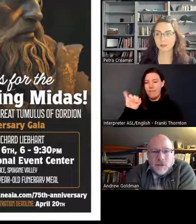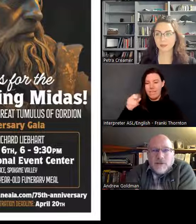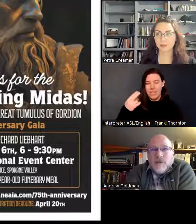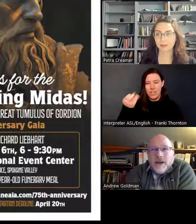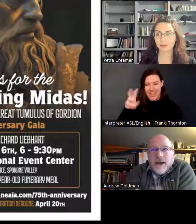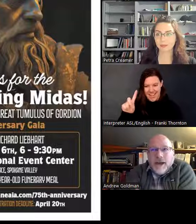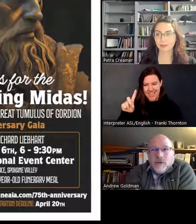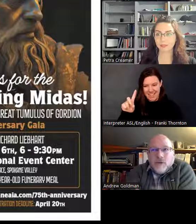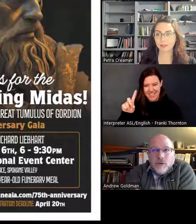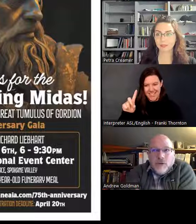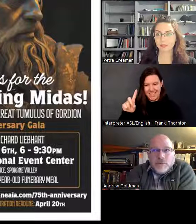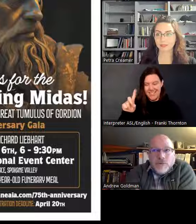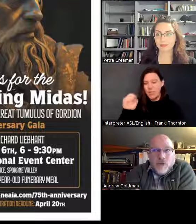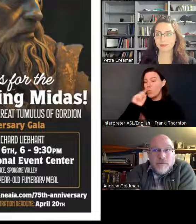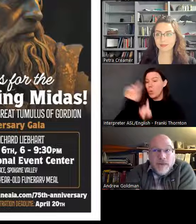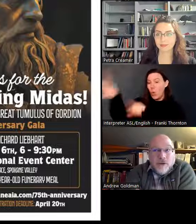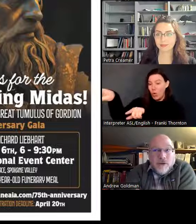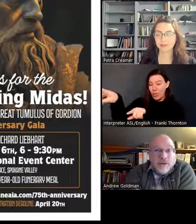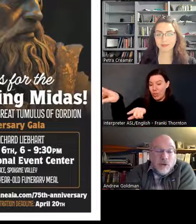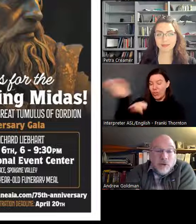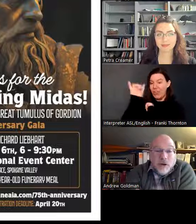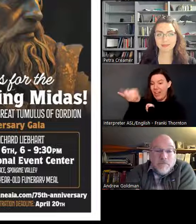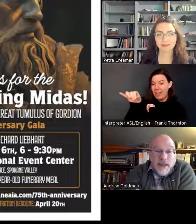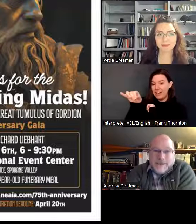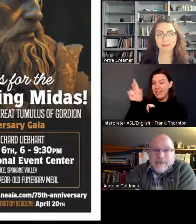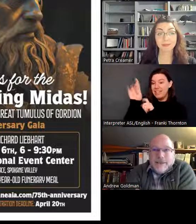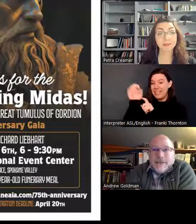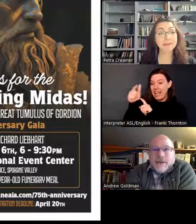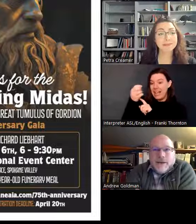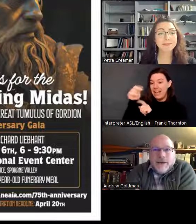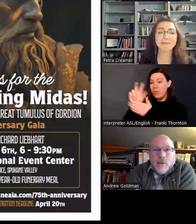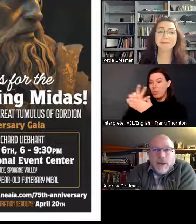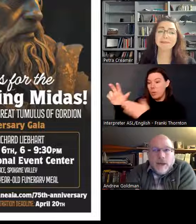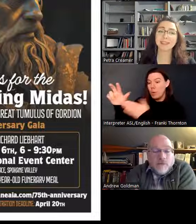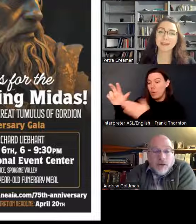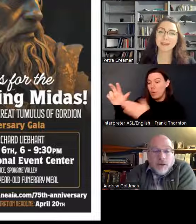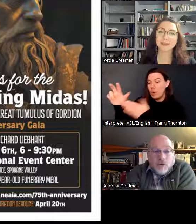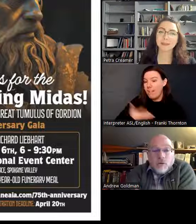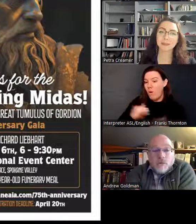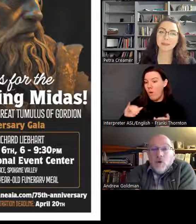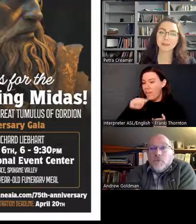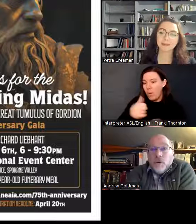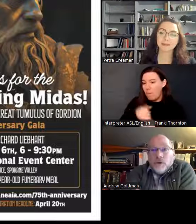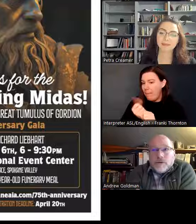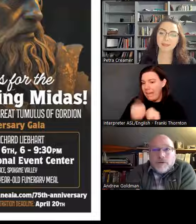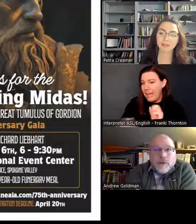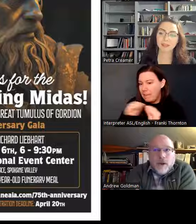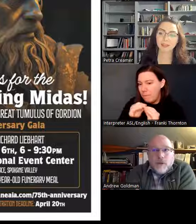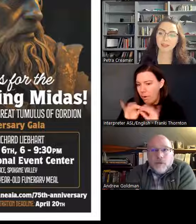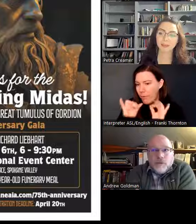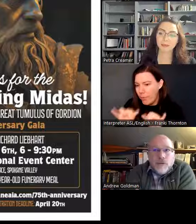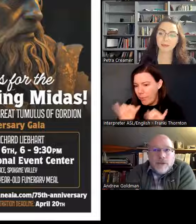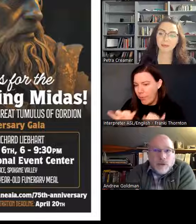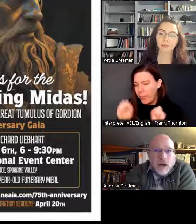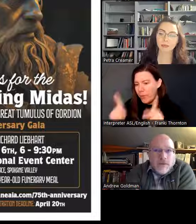advance, only to find out 3 weeks before the meal that they no longer made it. But we ended up finding a group of local brewers